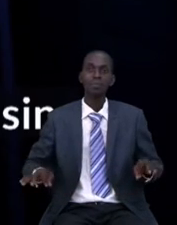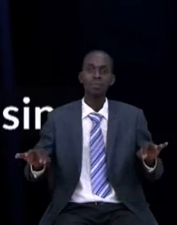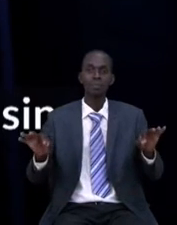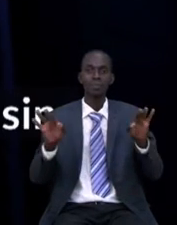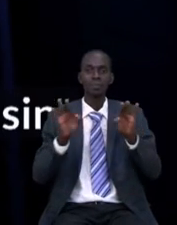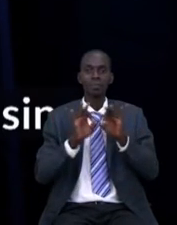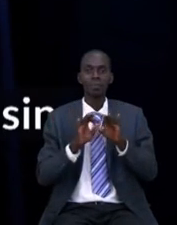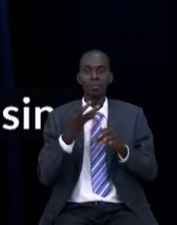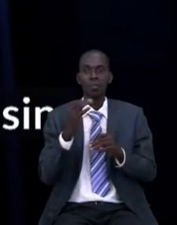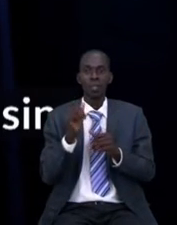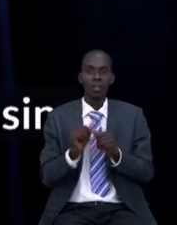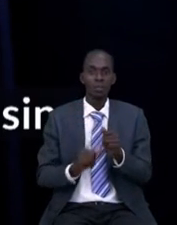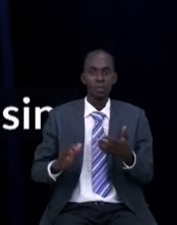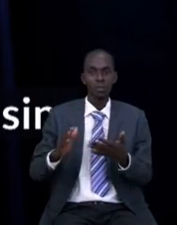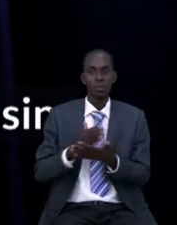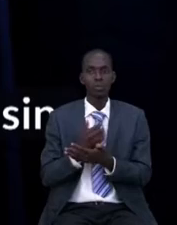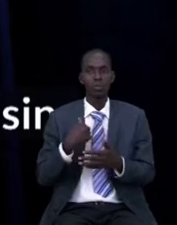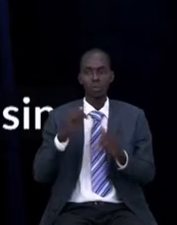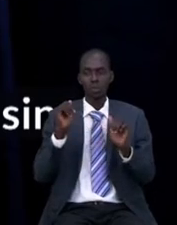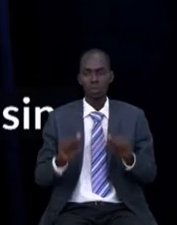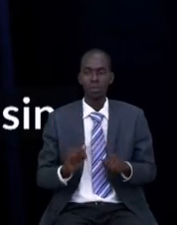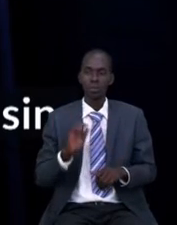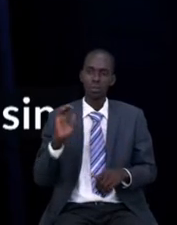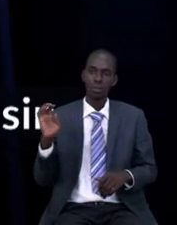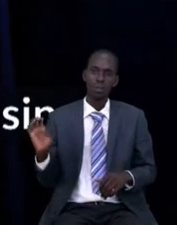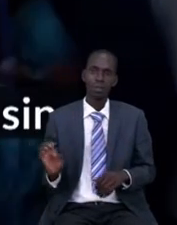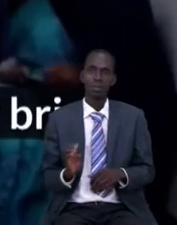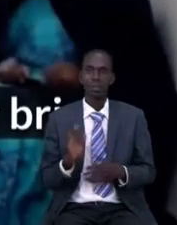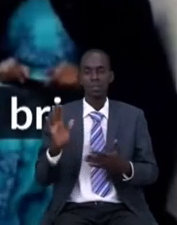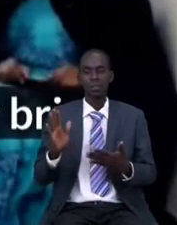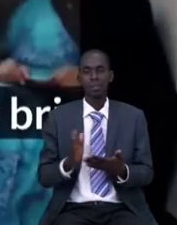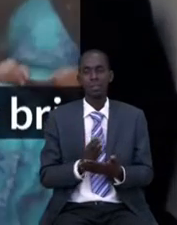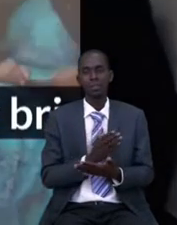every song we could ever sing.